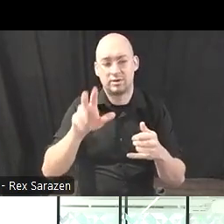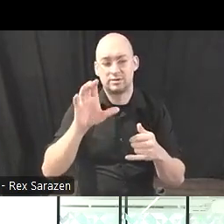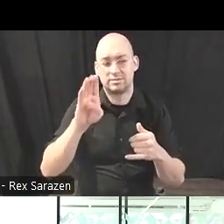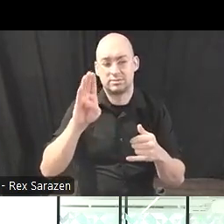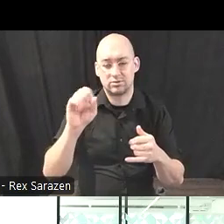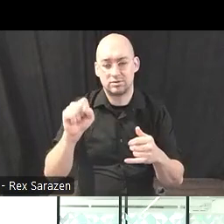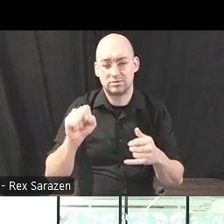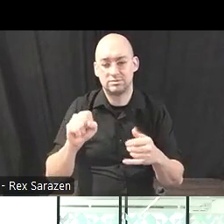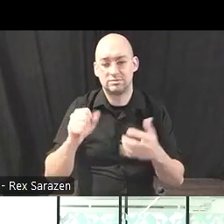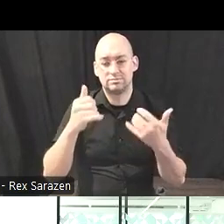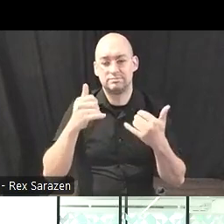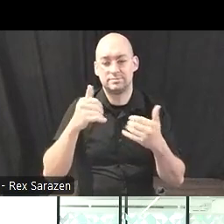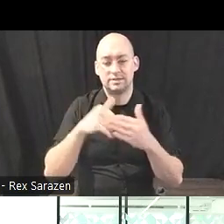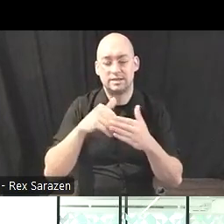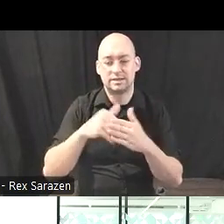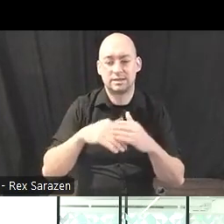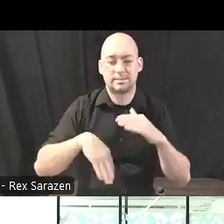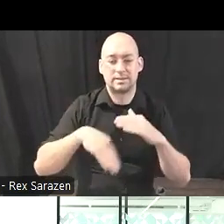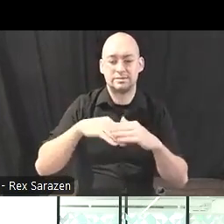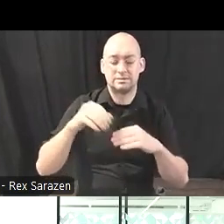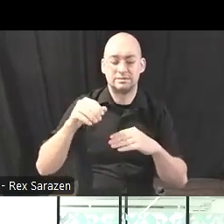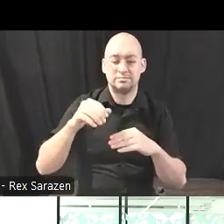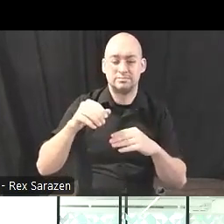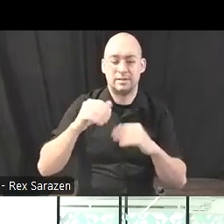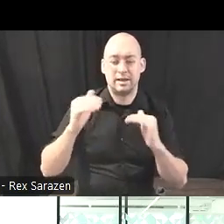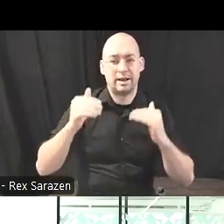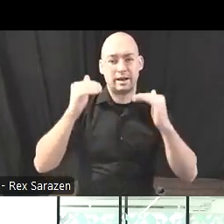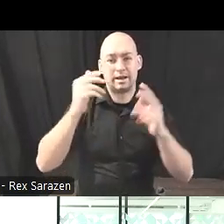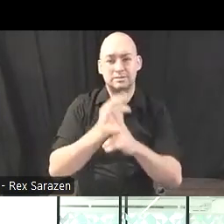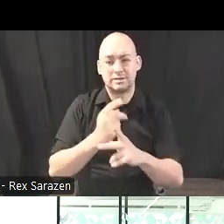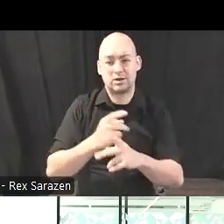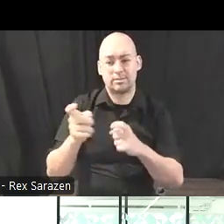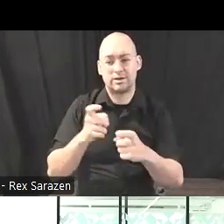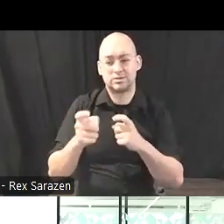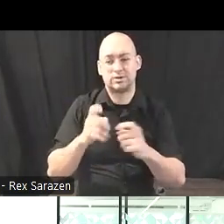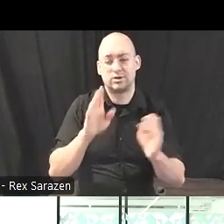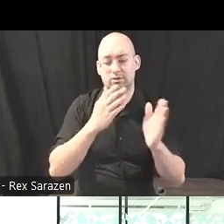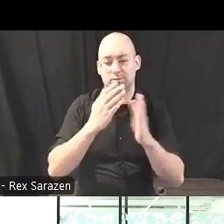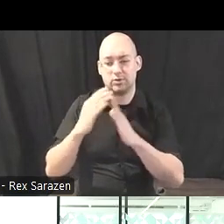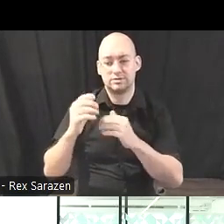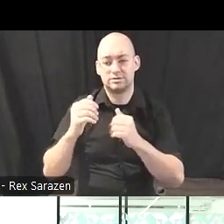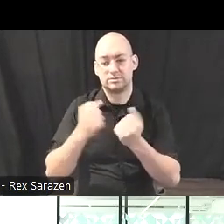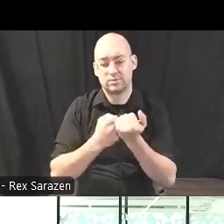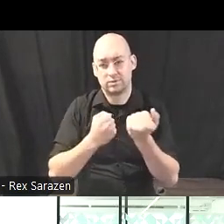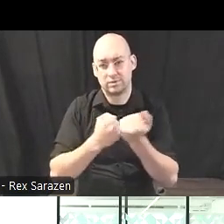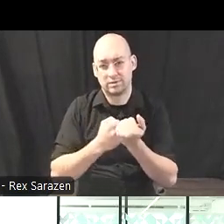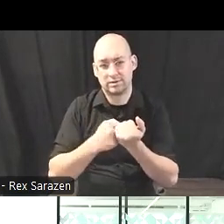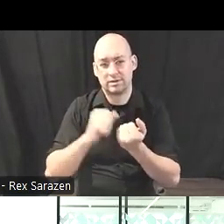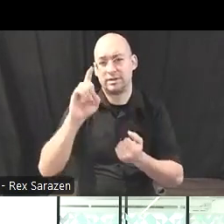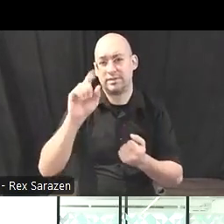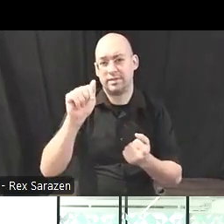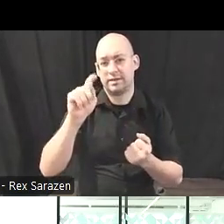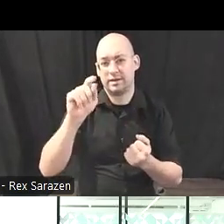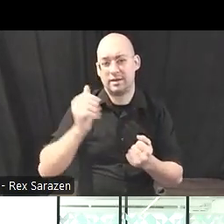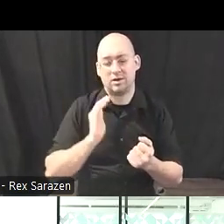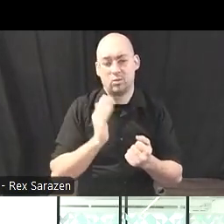build their capacity to provide enhanced care management and community support. The data that we have from last